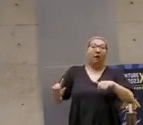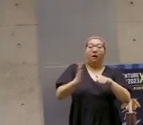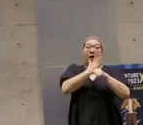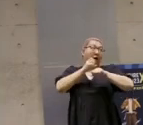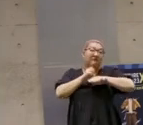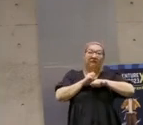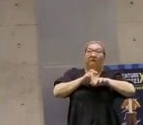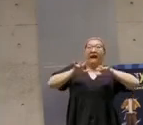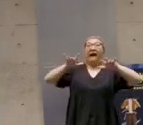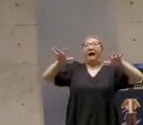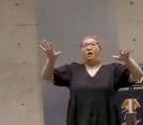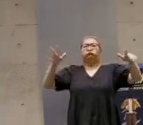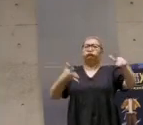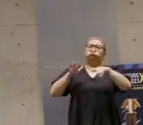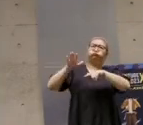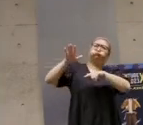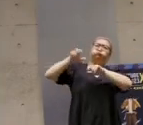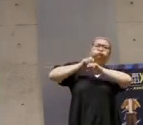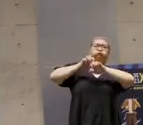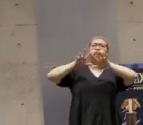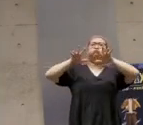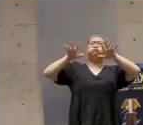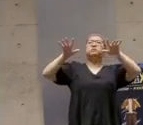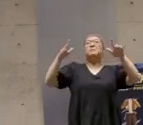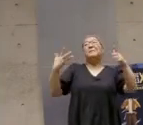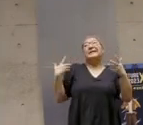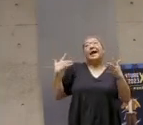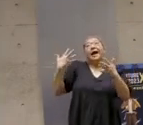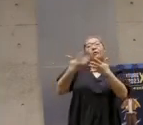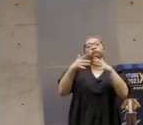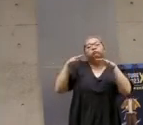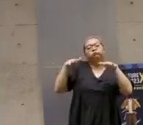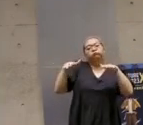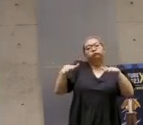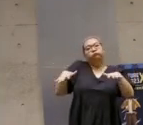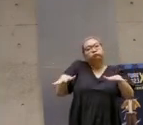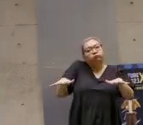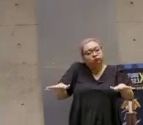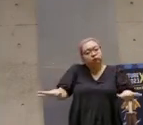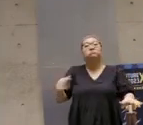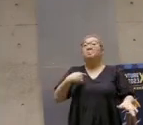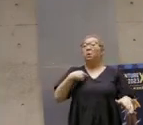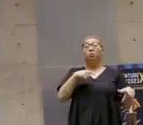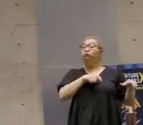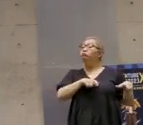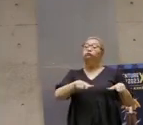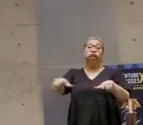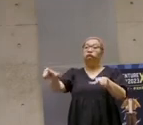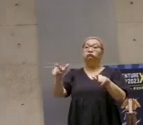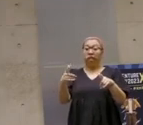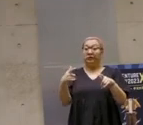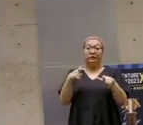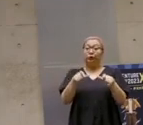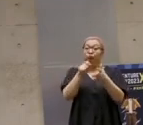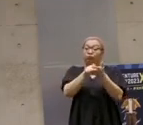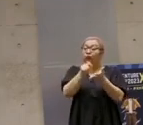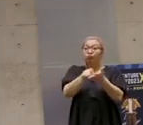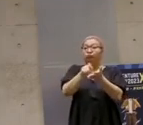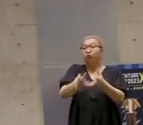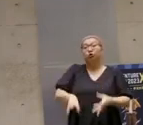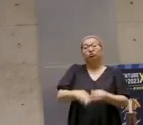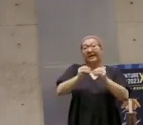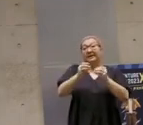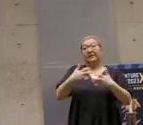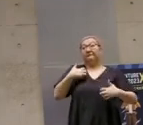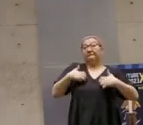has declined. And we continue to write adventure games. We continue to write expensive adventure games. And each